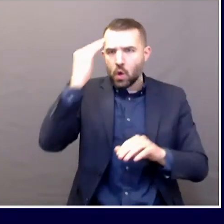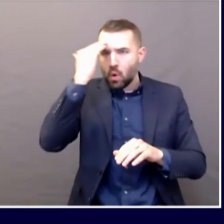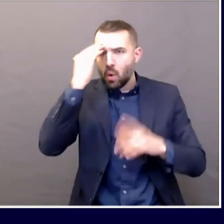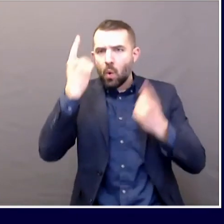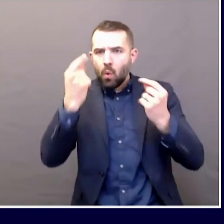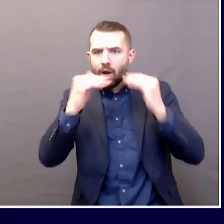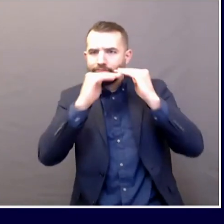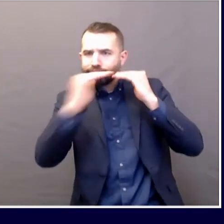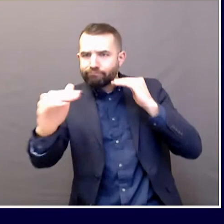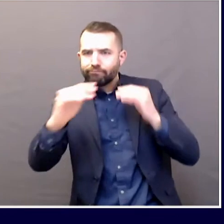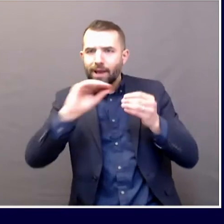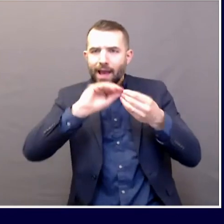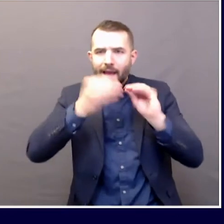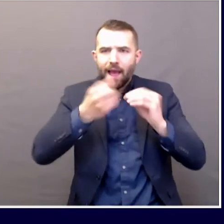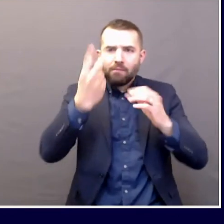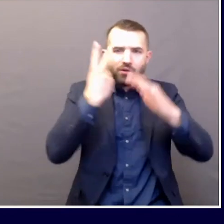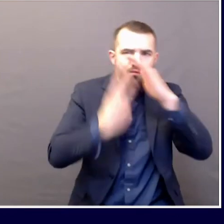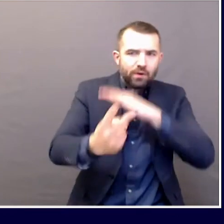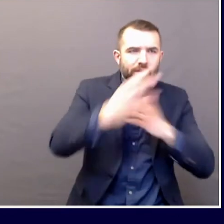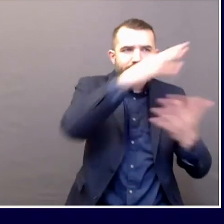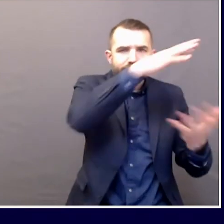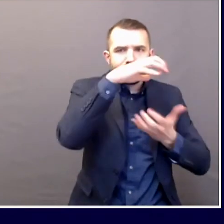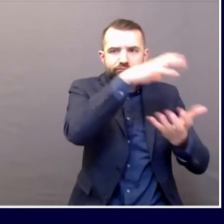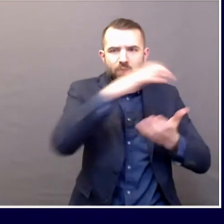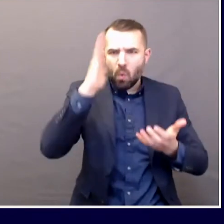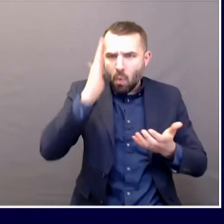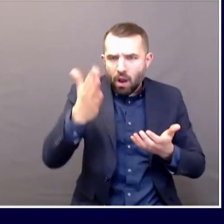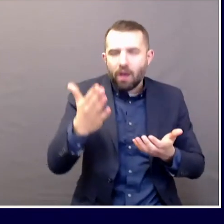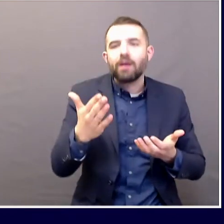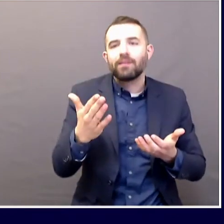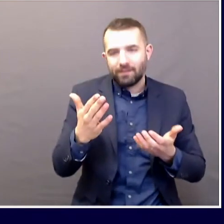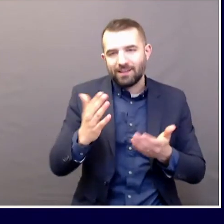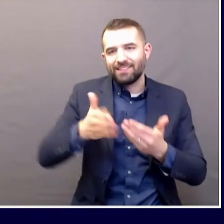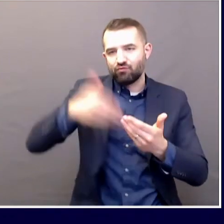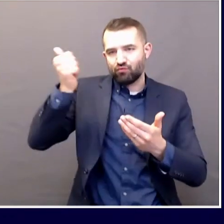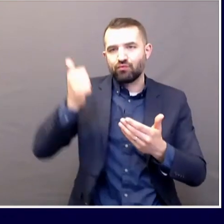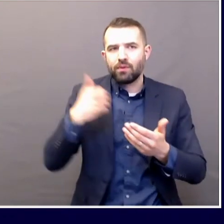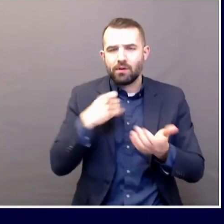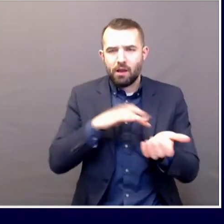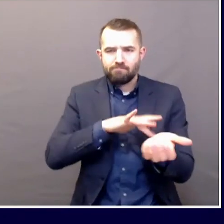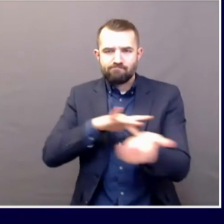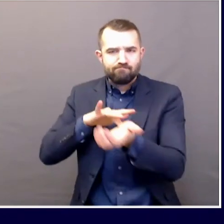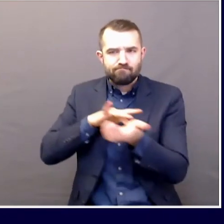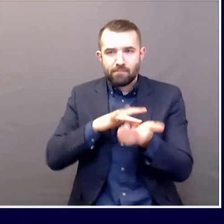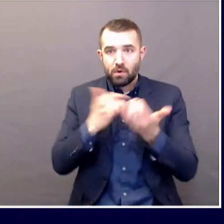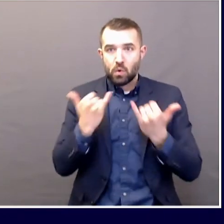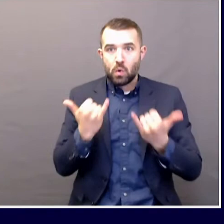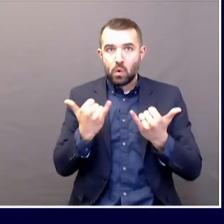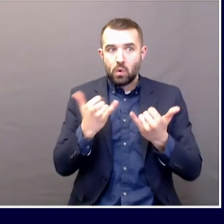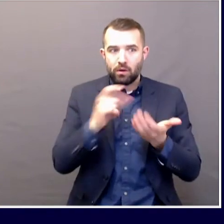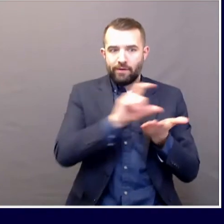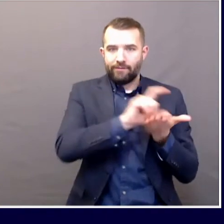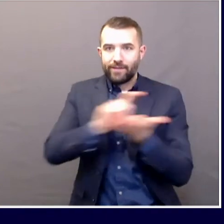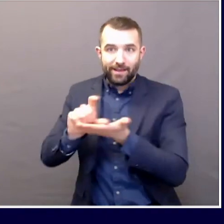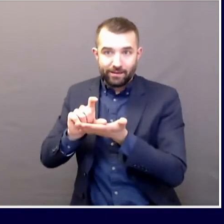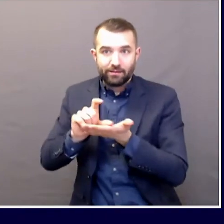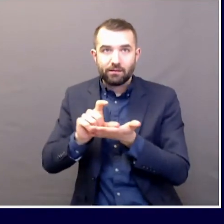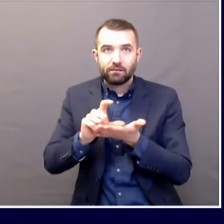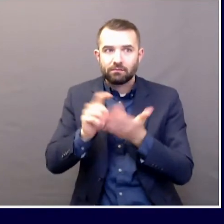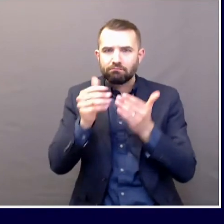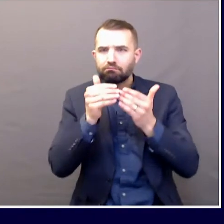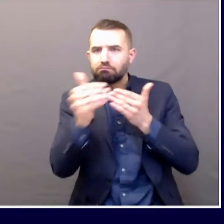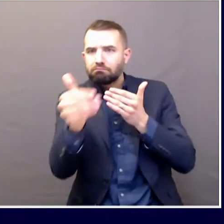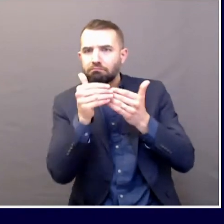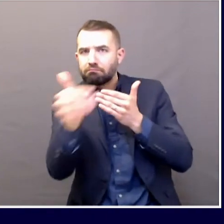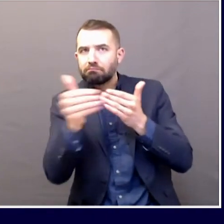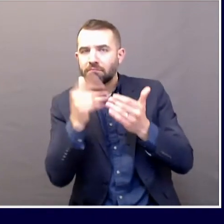think we're at the place now where we have a better sense of both the future of what the near-term future, again, 3 weeks or so of